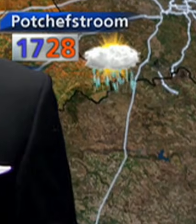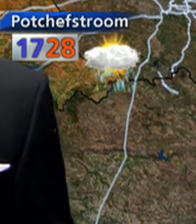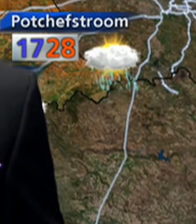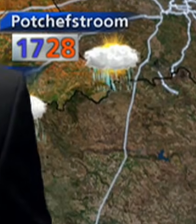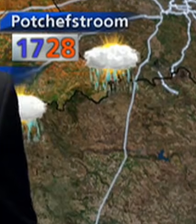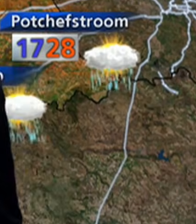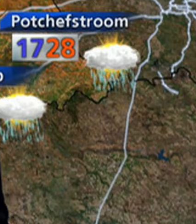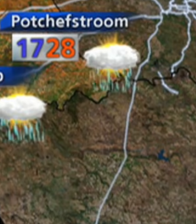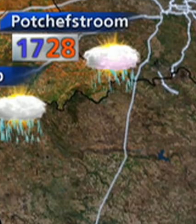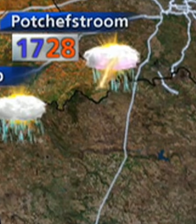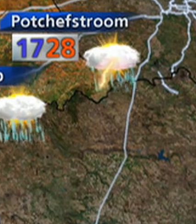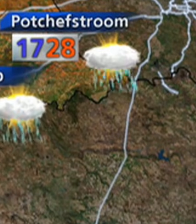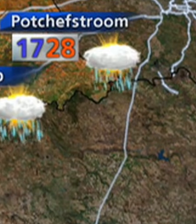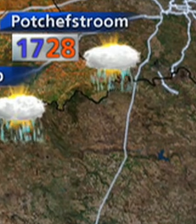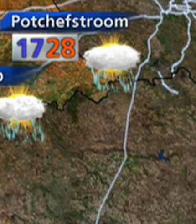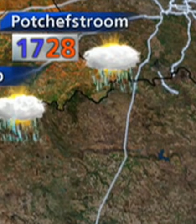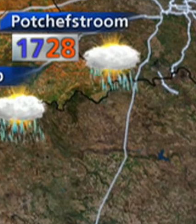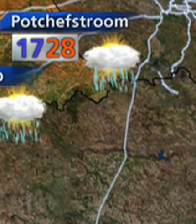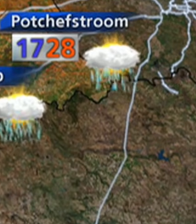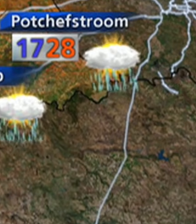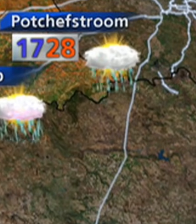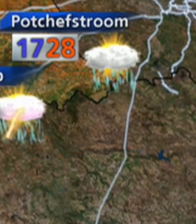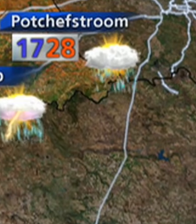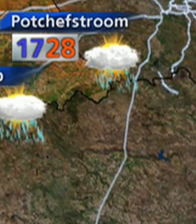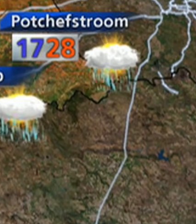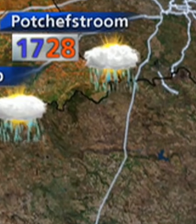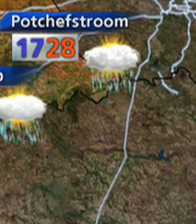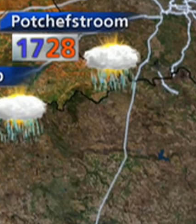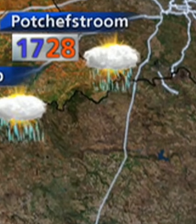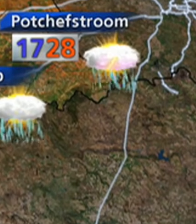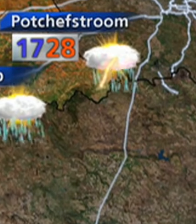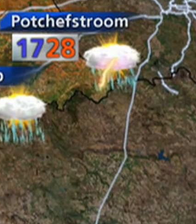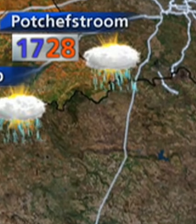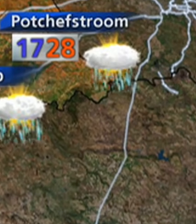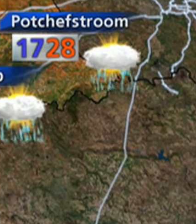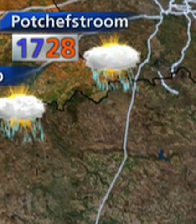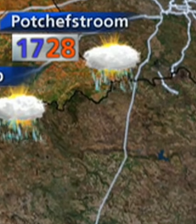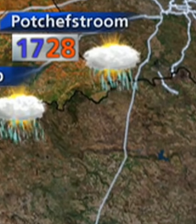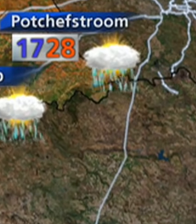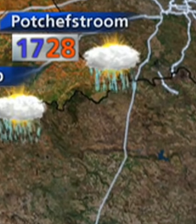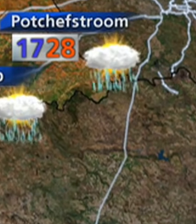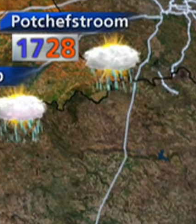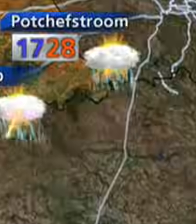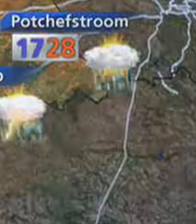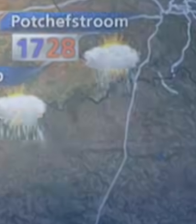Vryburg dipula tsena tse matla tsa isale le motjheso ona ha isale ba buitsa le pile kalo ai be etso khotso